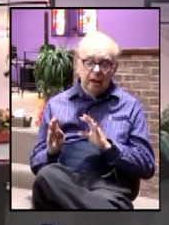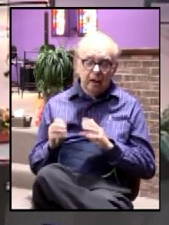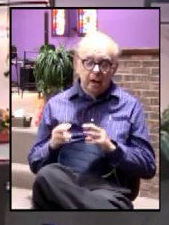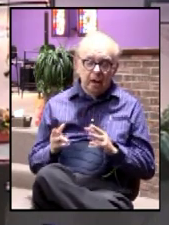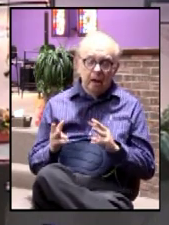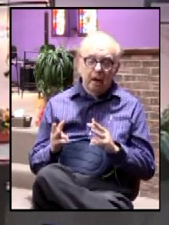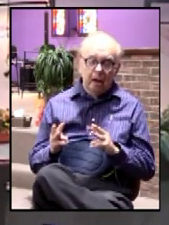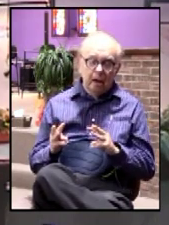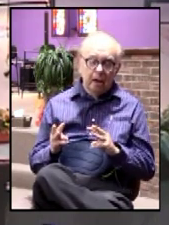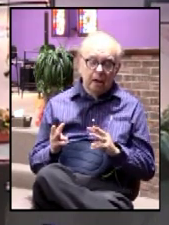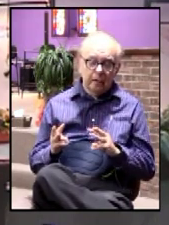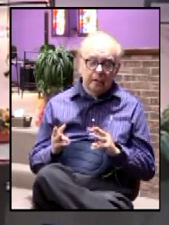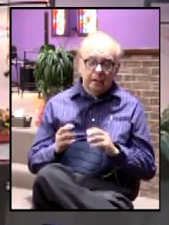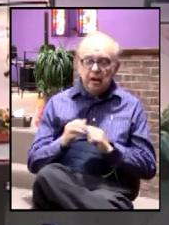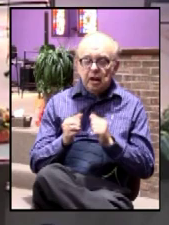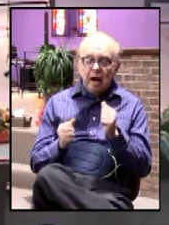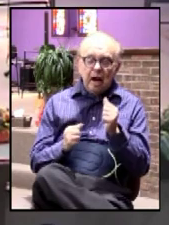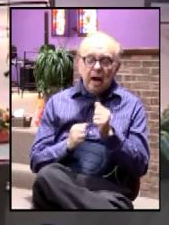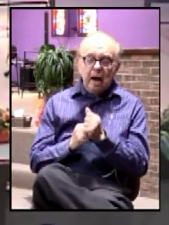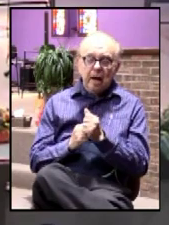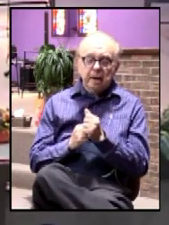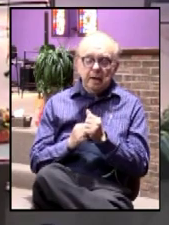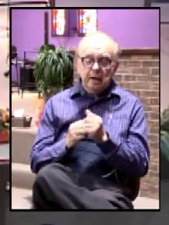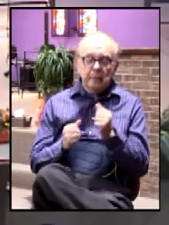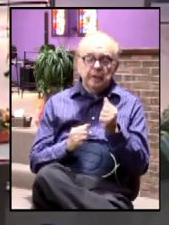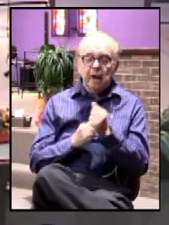It's a way for us to hide behind things.